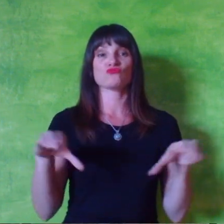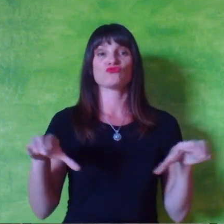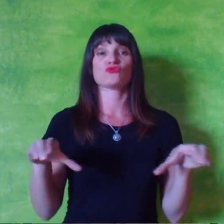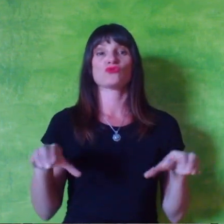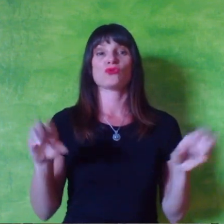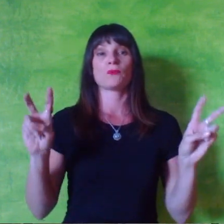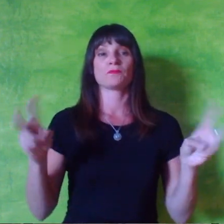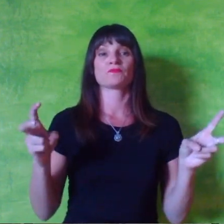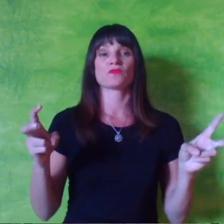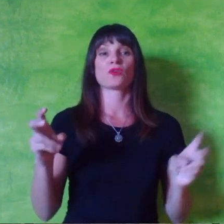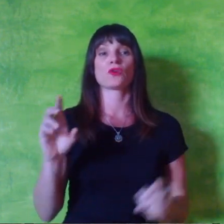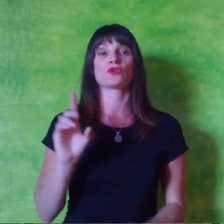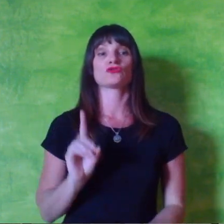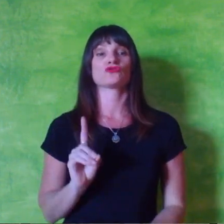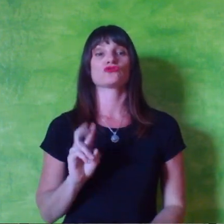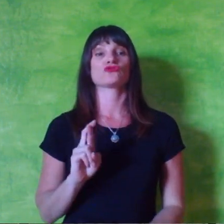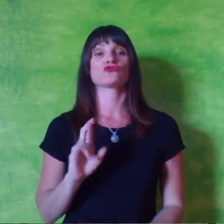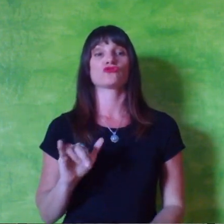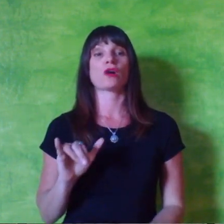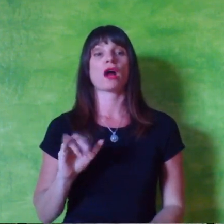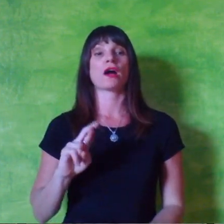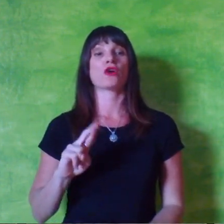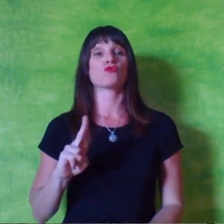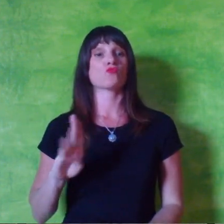this little sheathing right here.